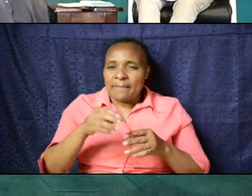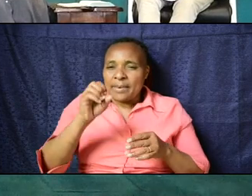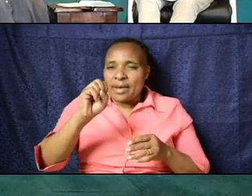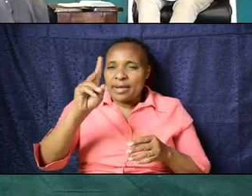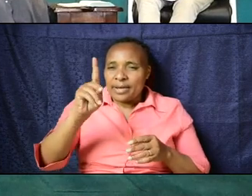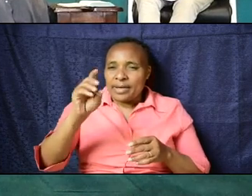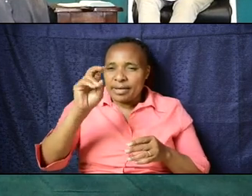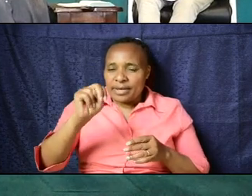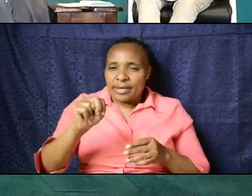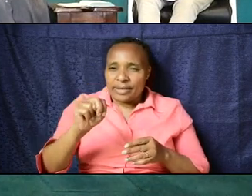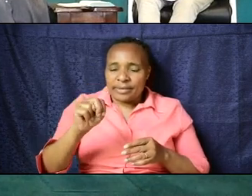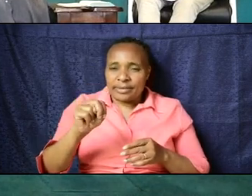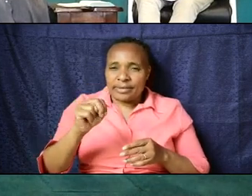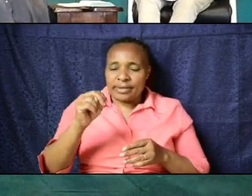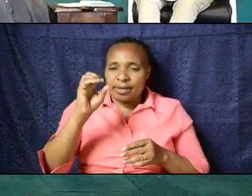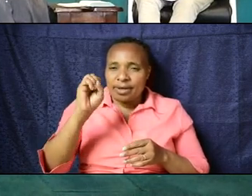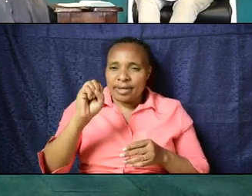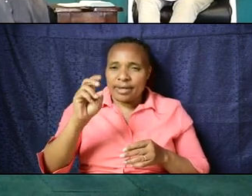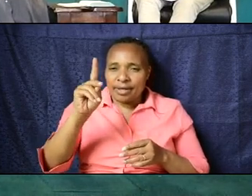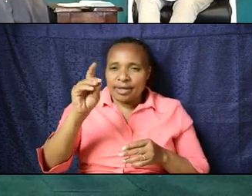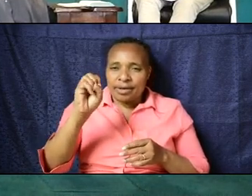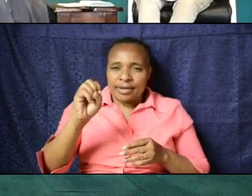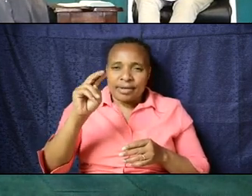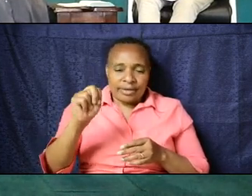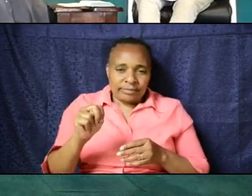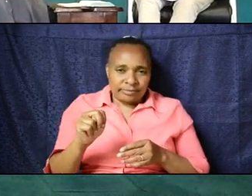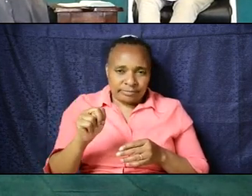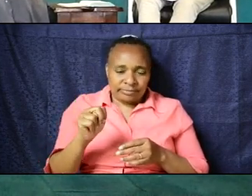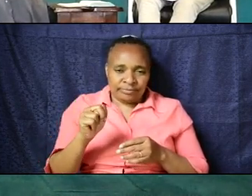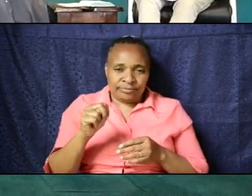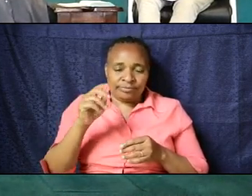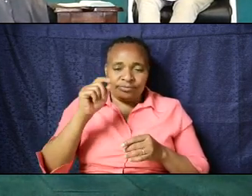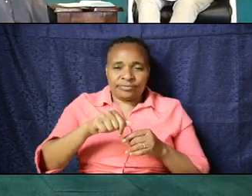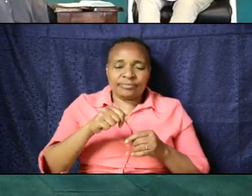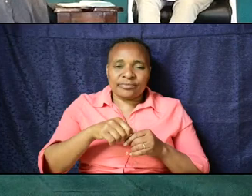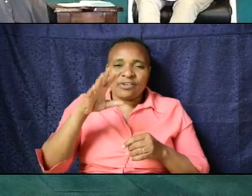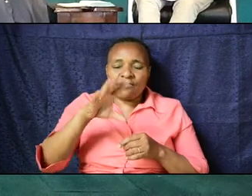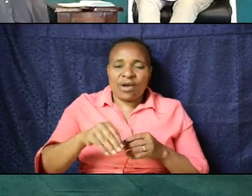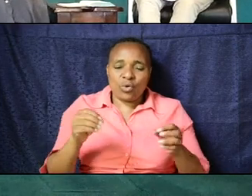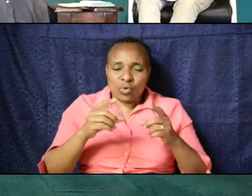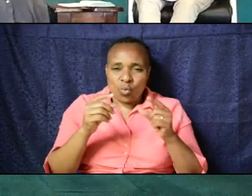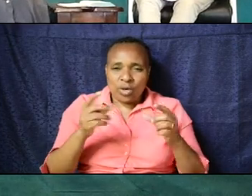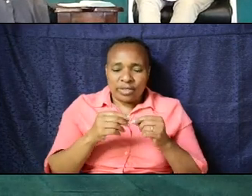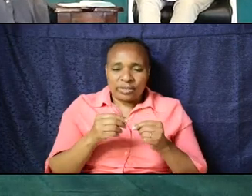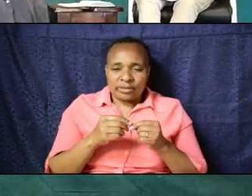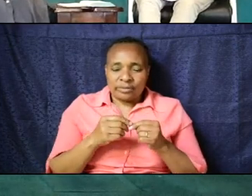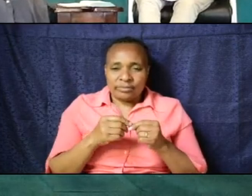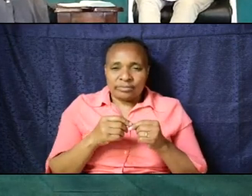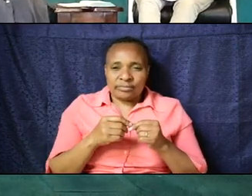Achbez. You can probably read that quote for us. So it's a very profound word. Okay.